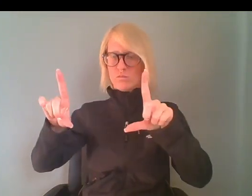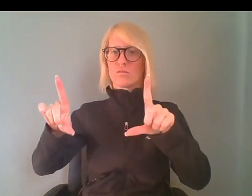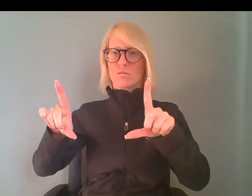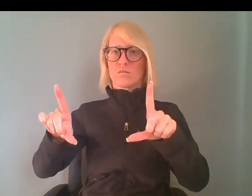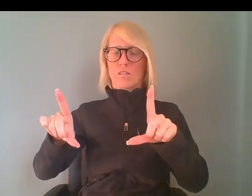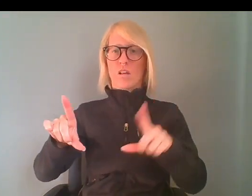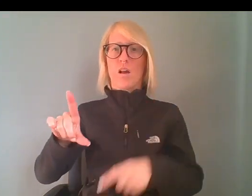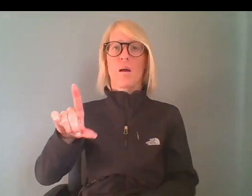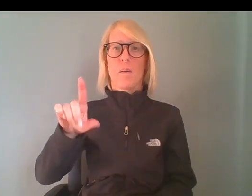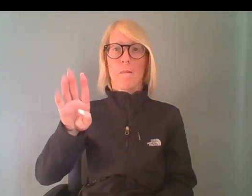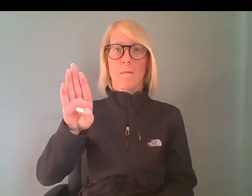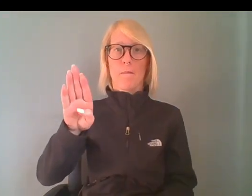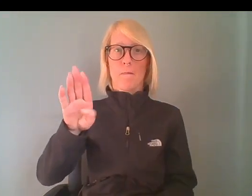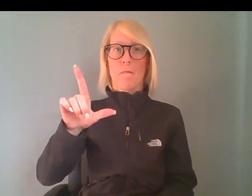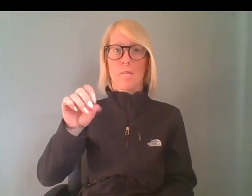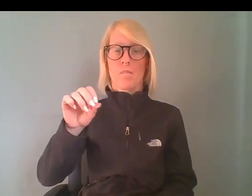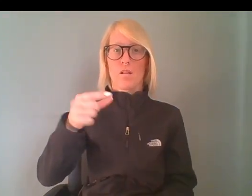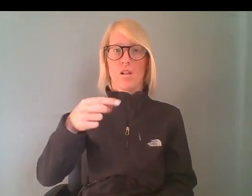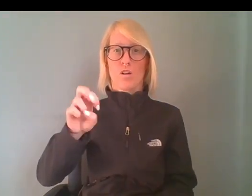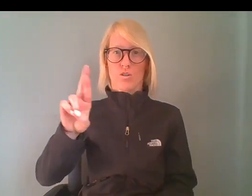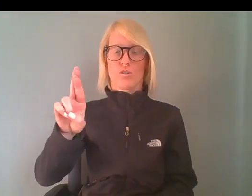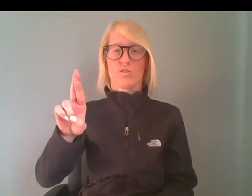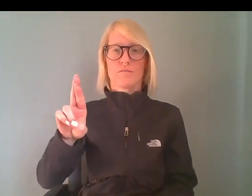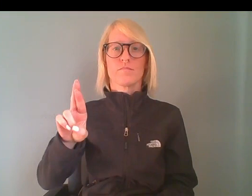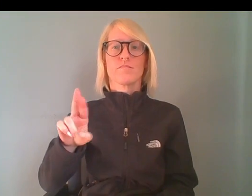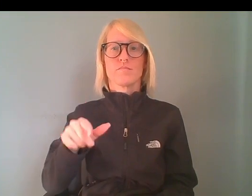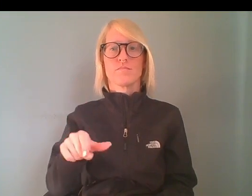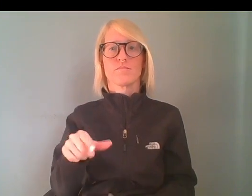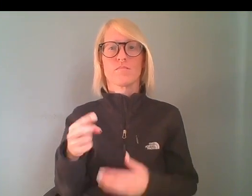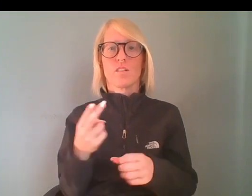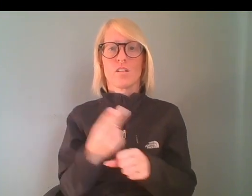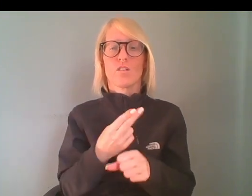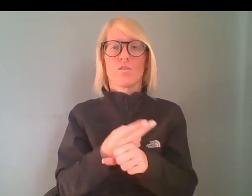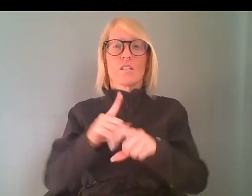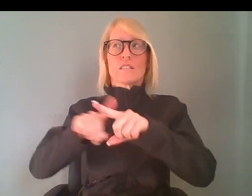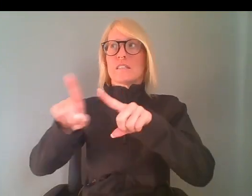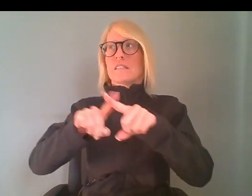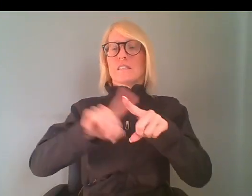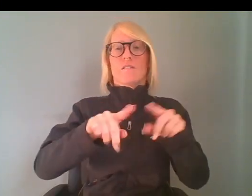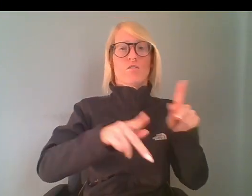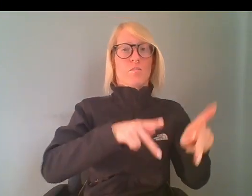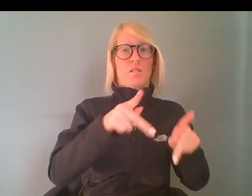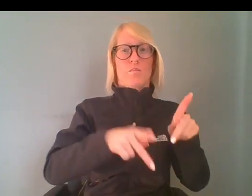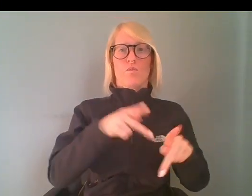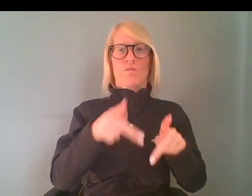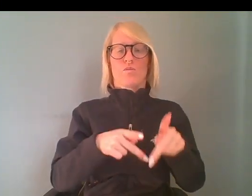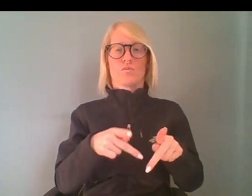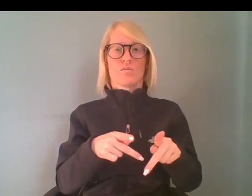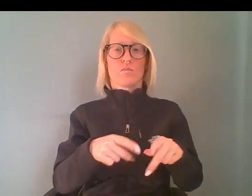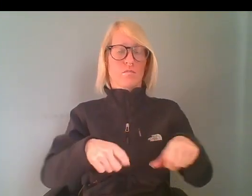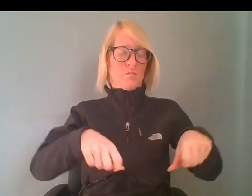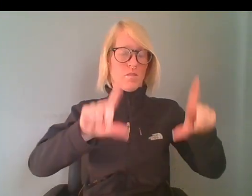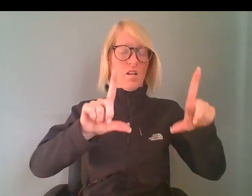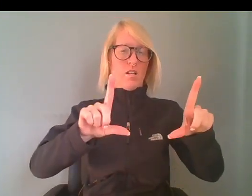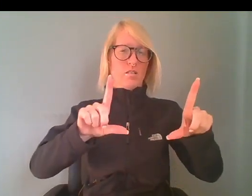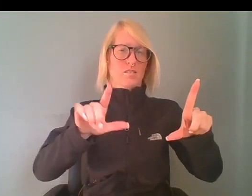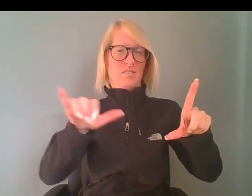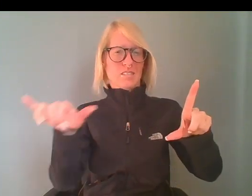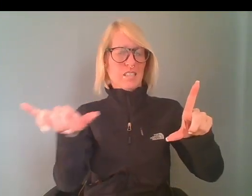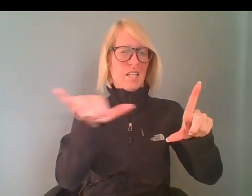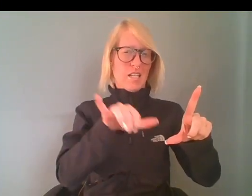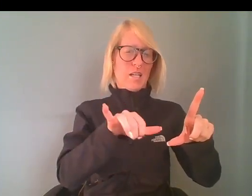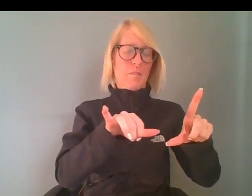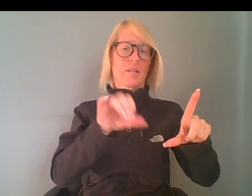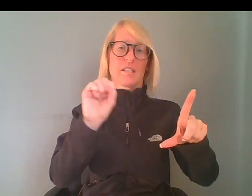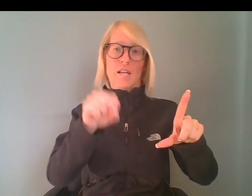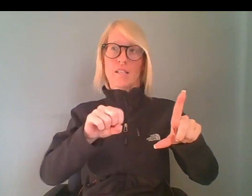pre-made template, you are going to find different Blogger blogs that look somewhat similar, but you are still going to see some differences. And